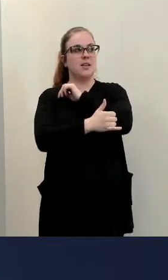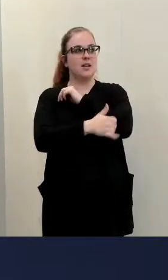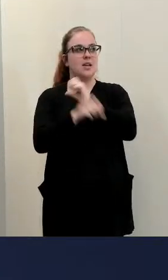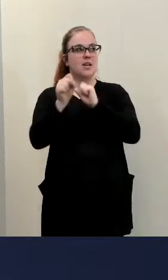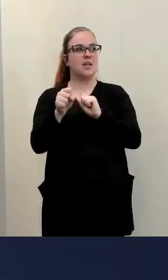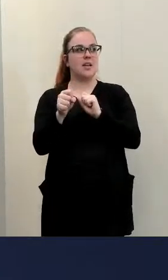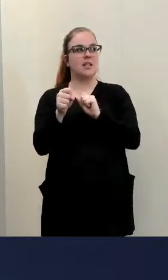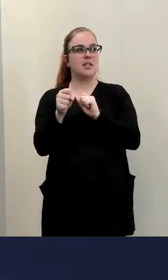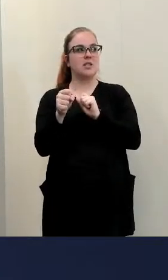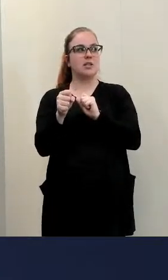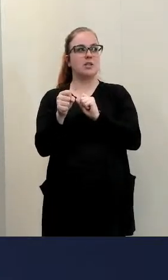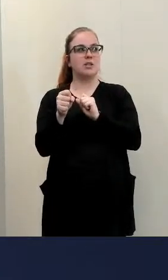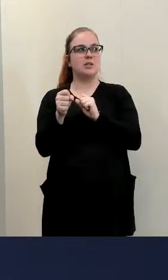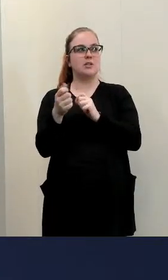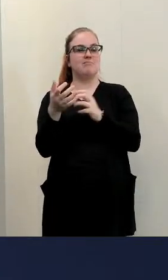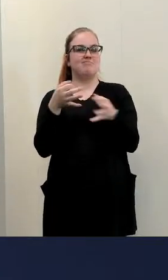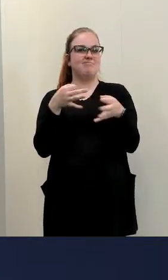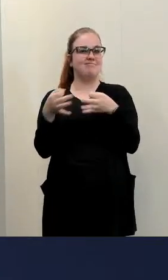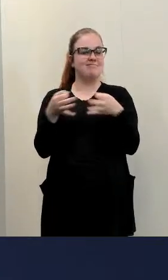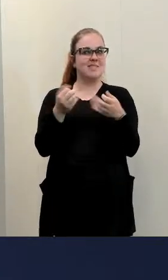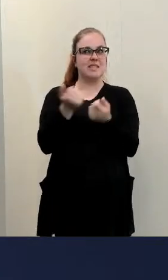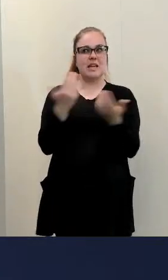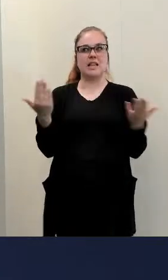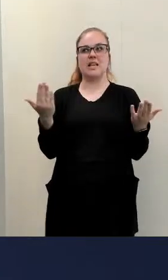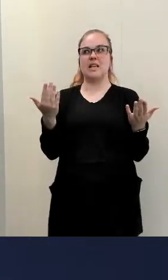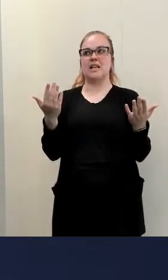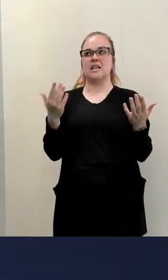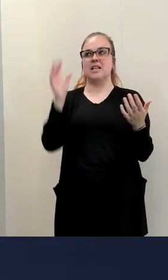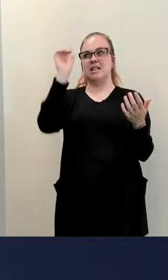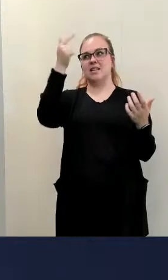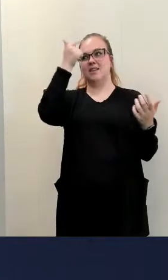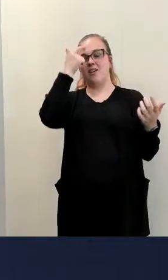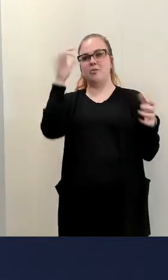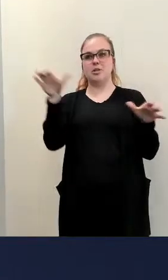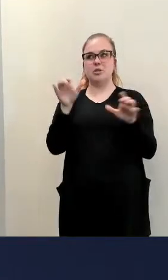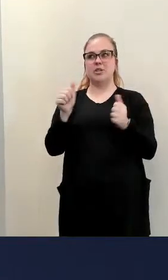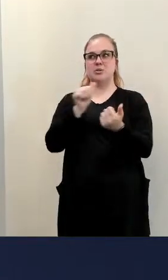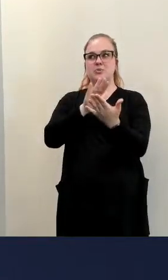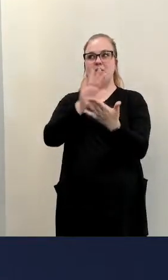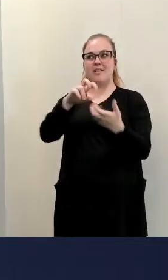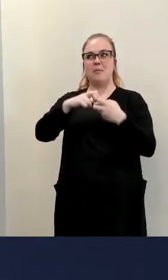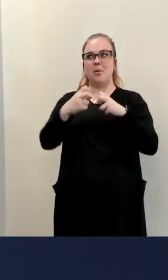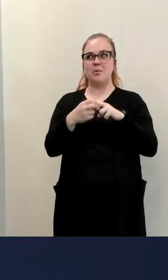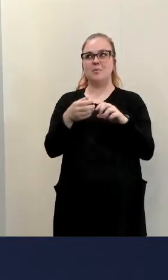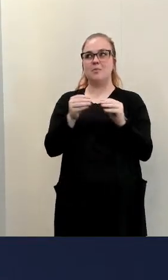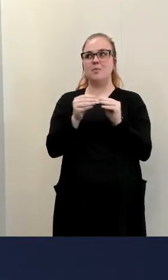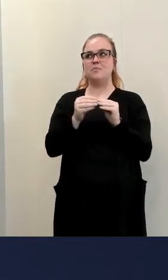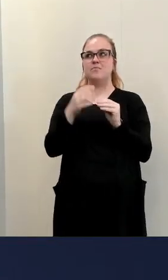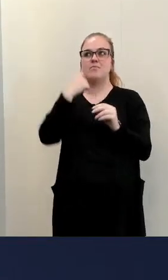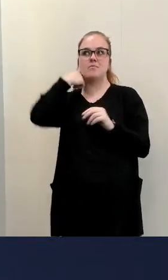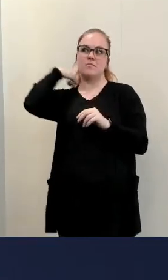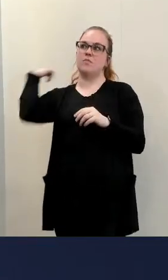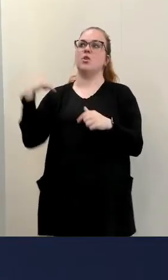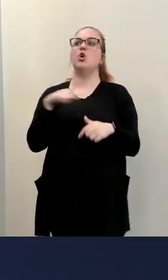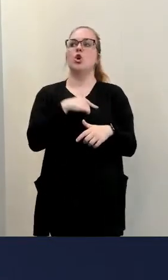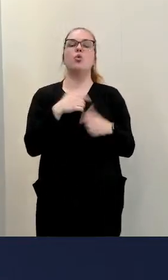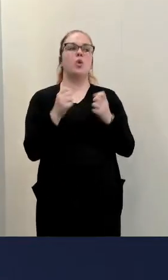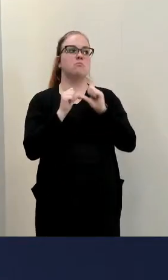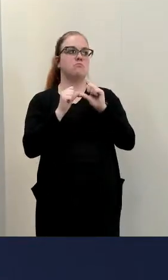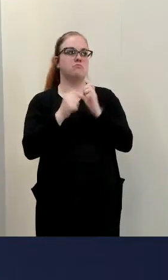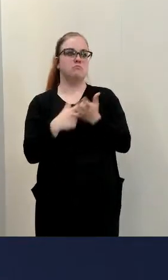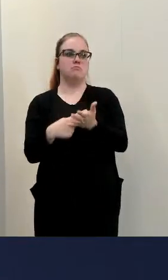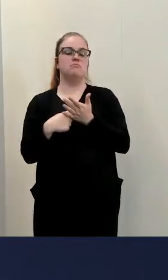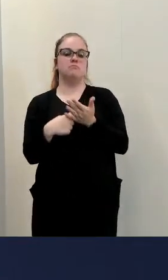Could you kind of square that circle for me? Is there anything that, the county government is doing to address that further? Yeah, we're having ongoing